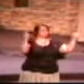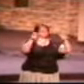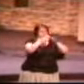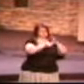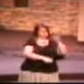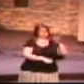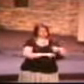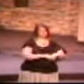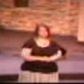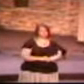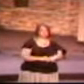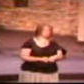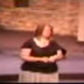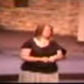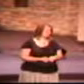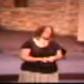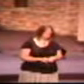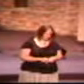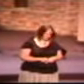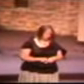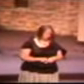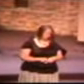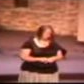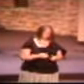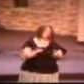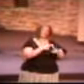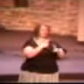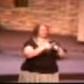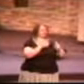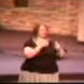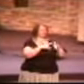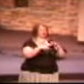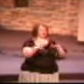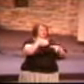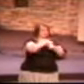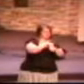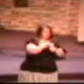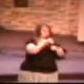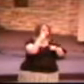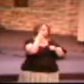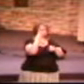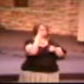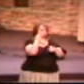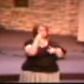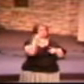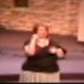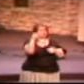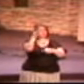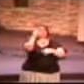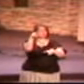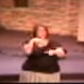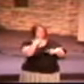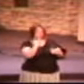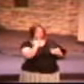and then I want to jump in and see what God might say.